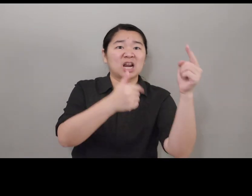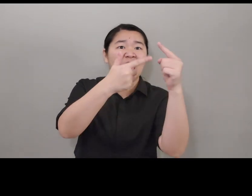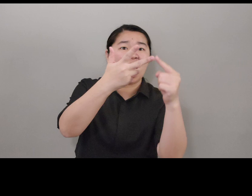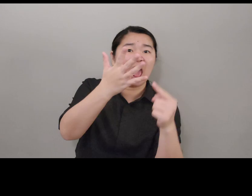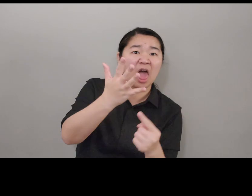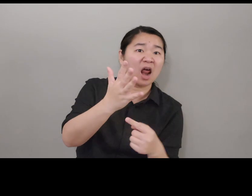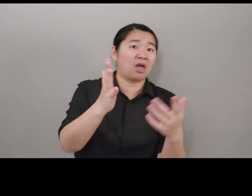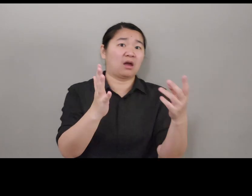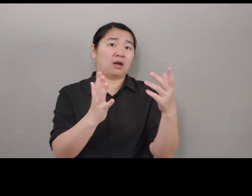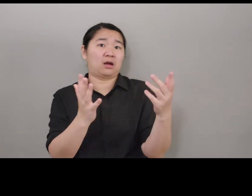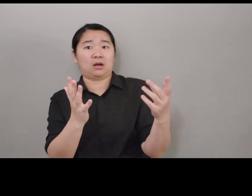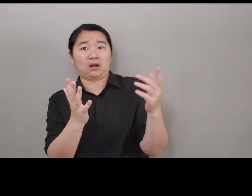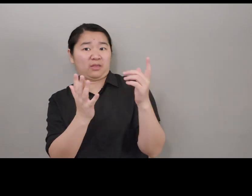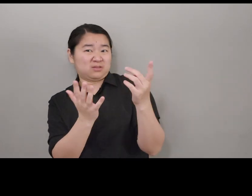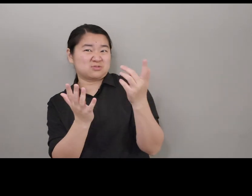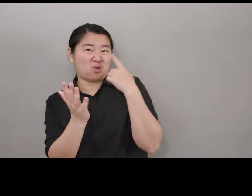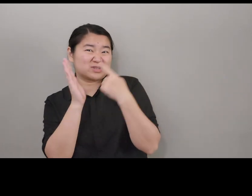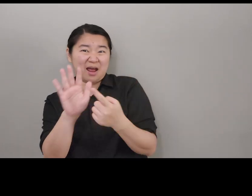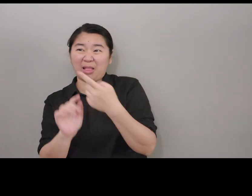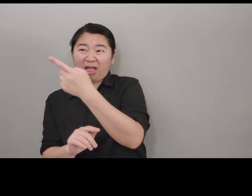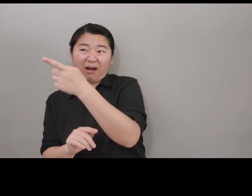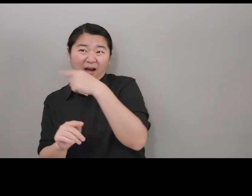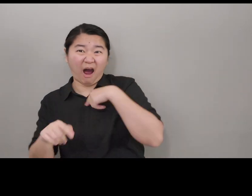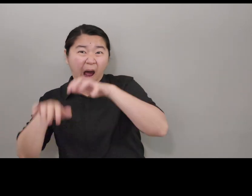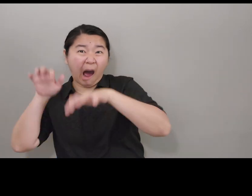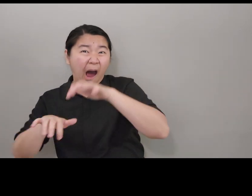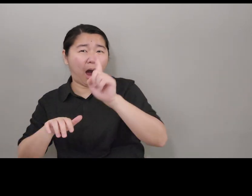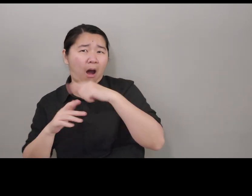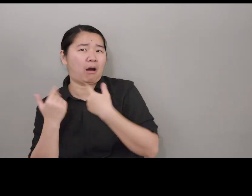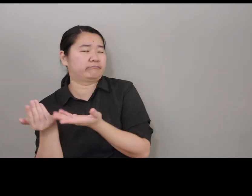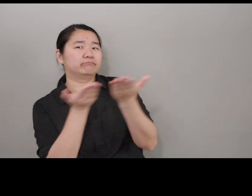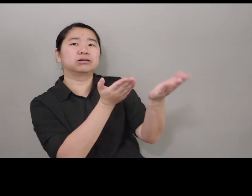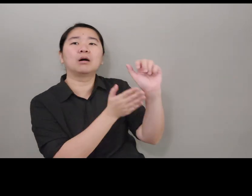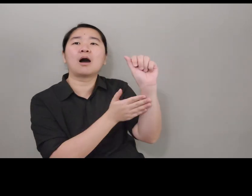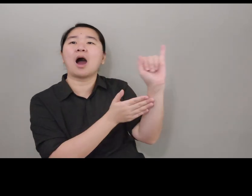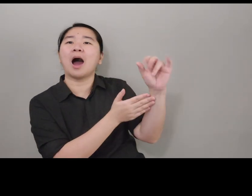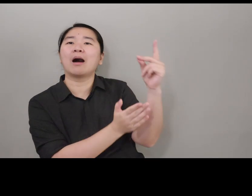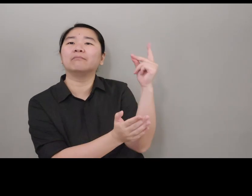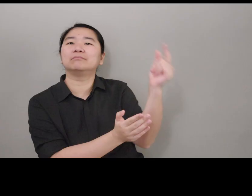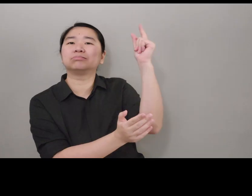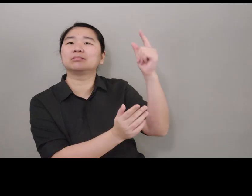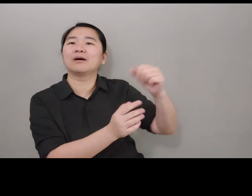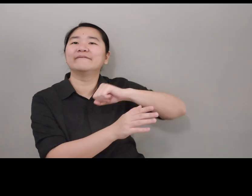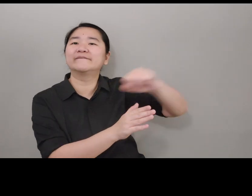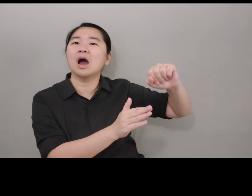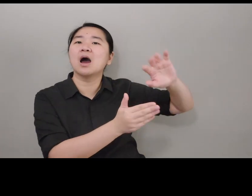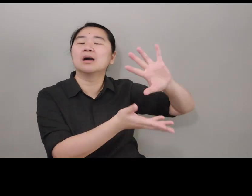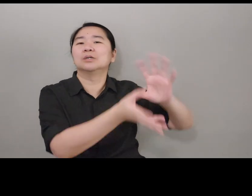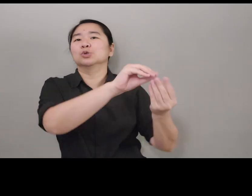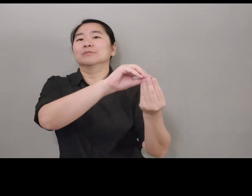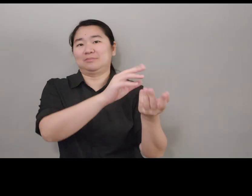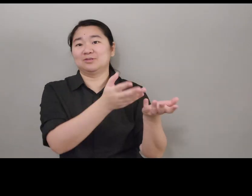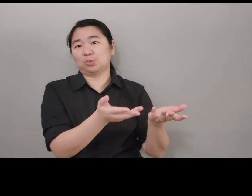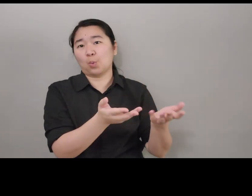to detect the probability, to give you a confidence score so that they know what is it where they need to spend their time, and